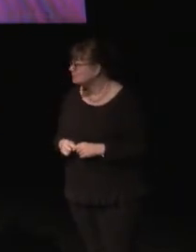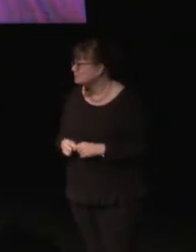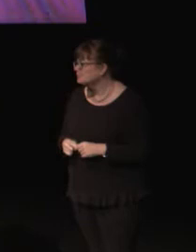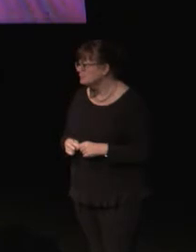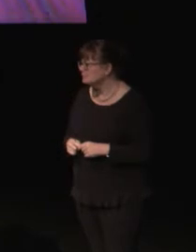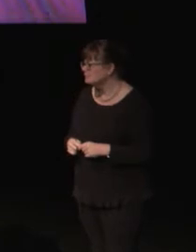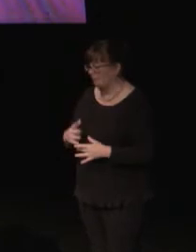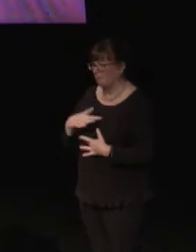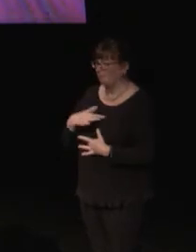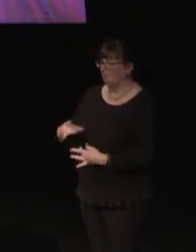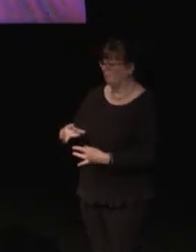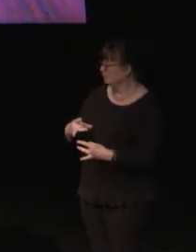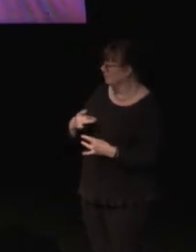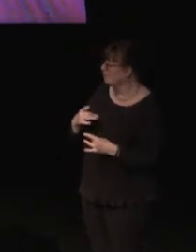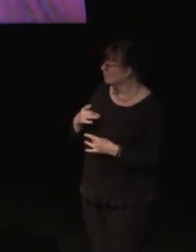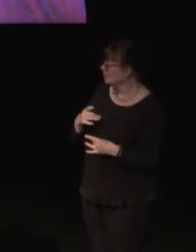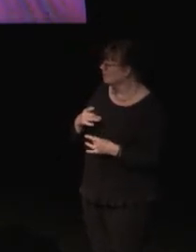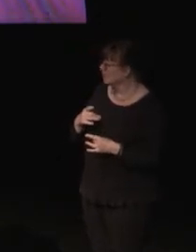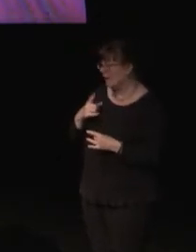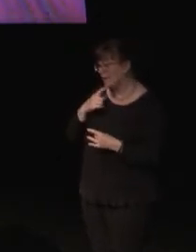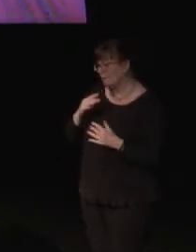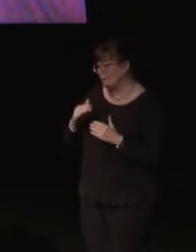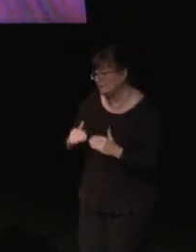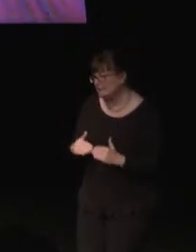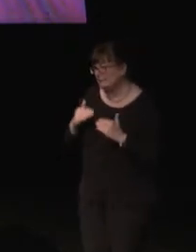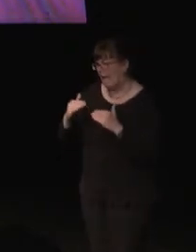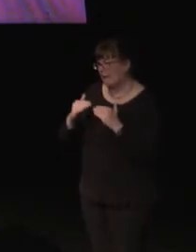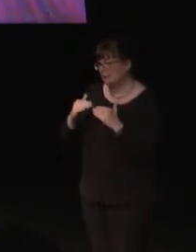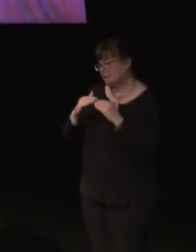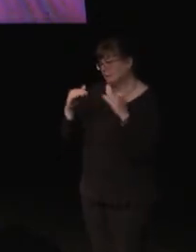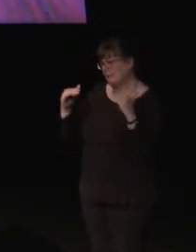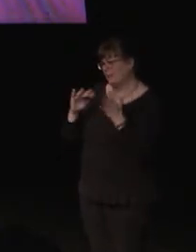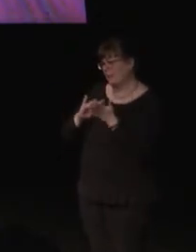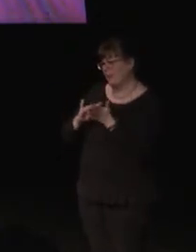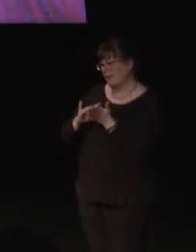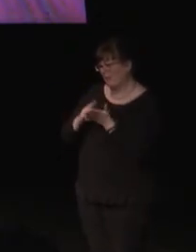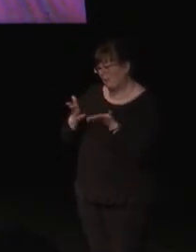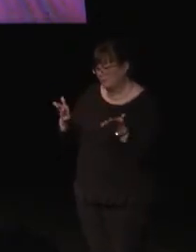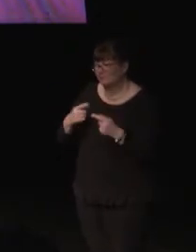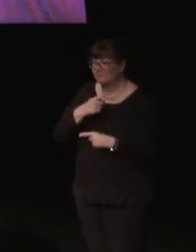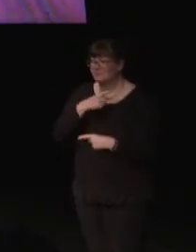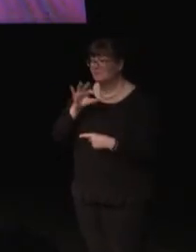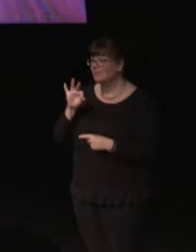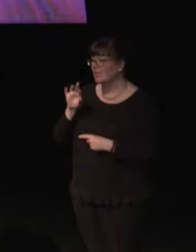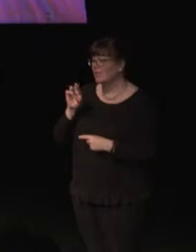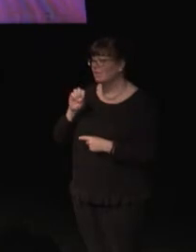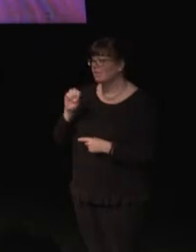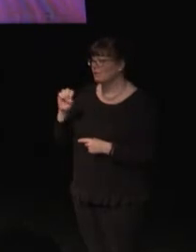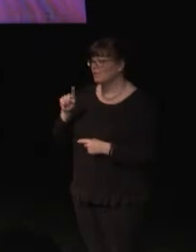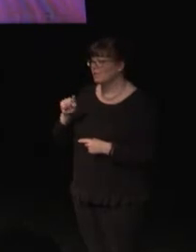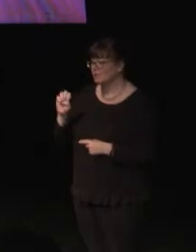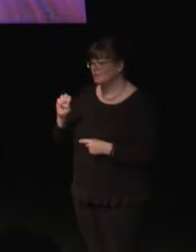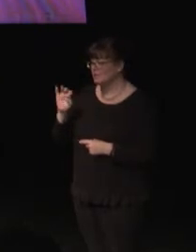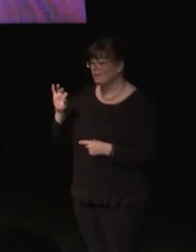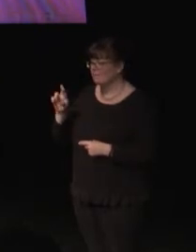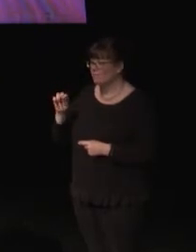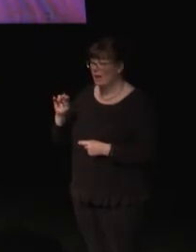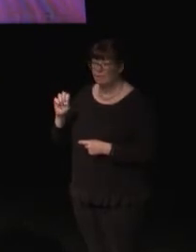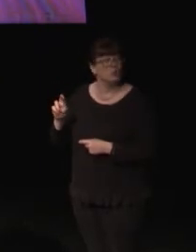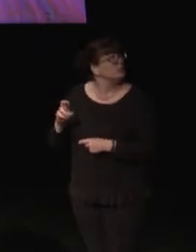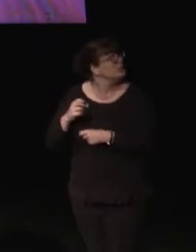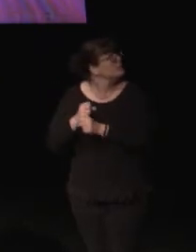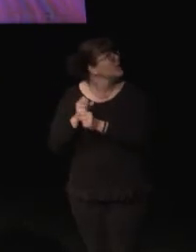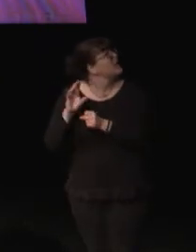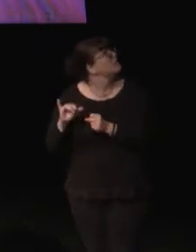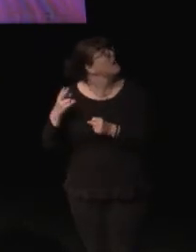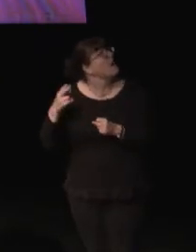be kind of a next level medical stuff. This is what's called the freeze framer. It's made by HeartMath, and it basically